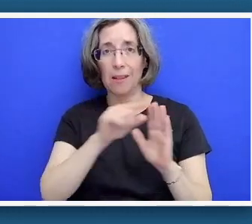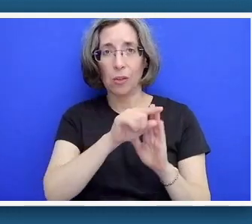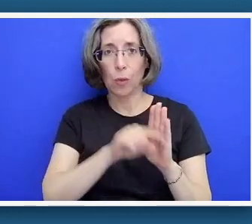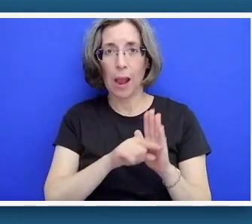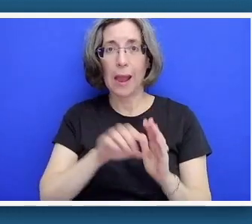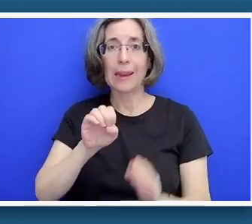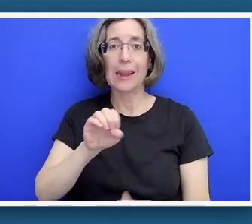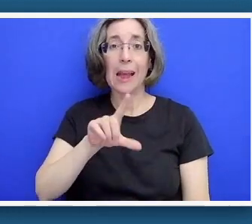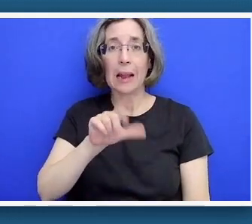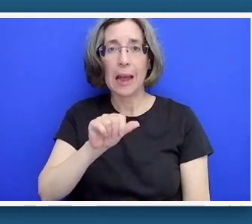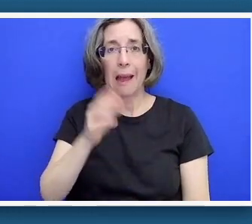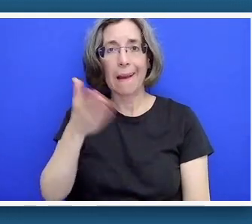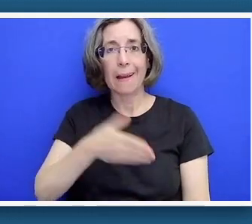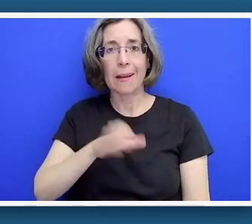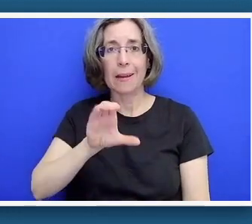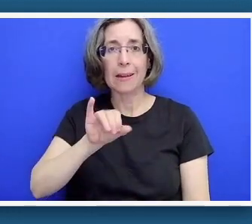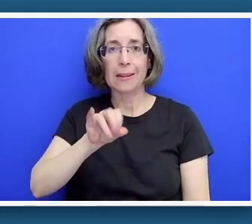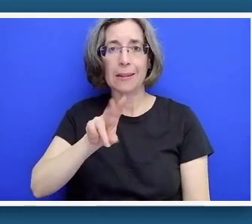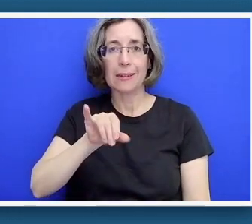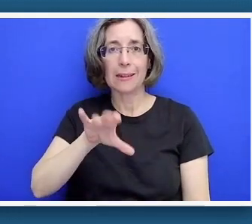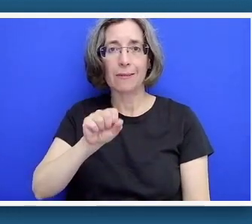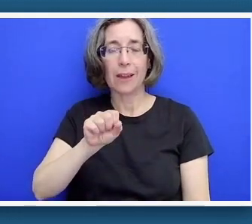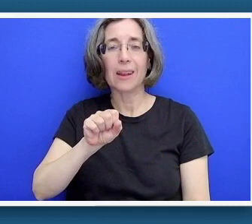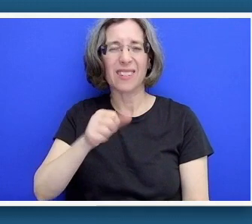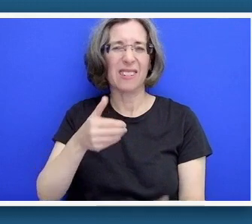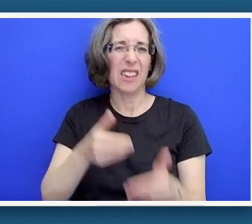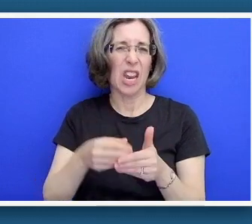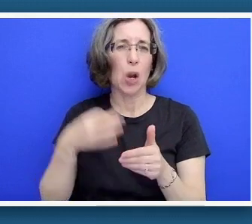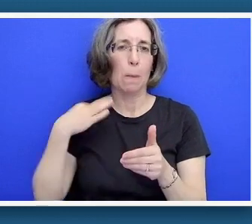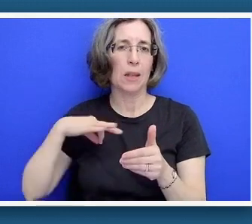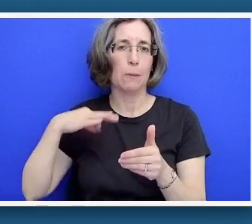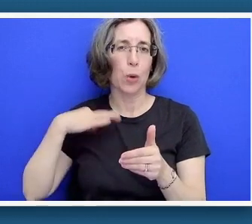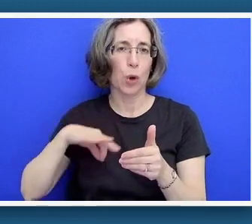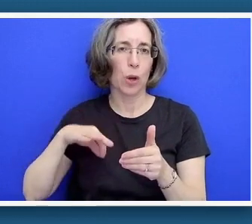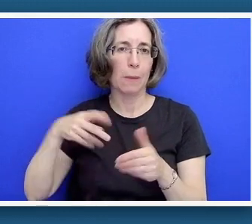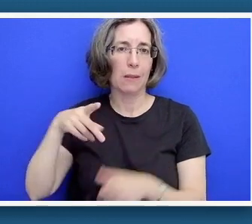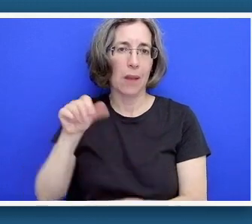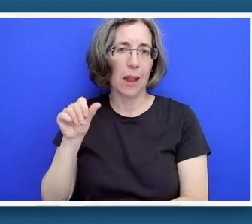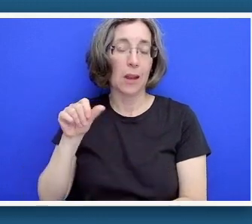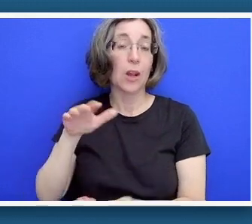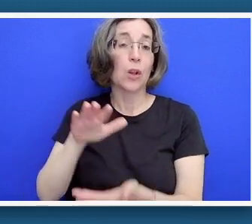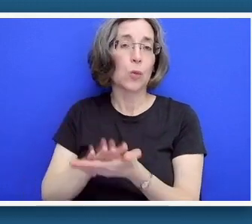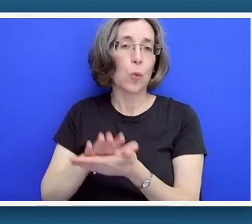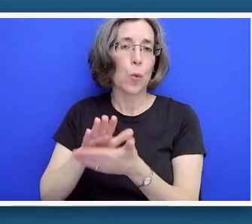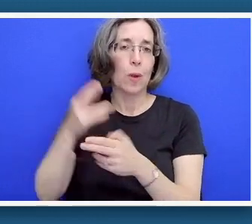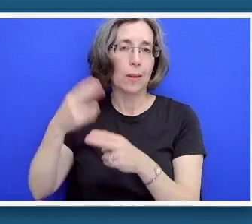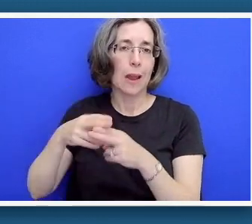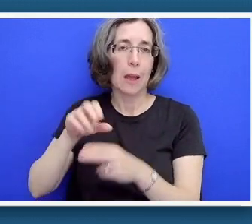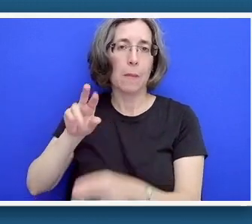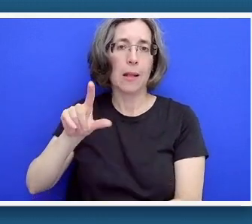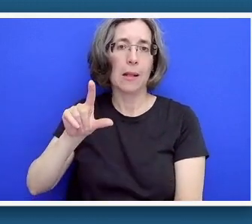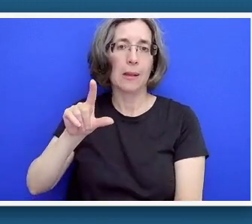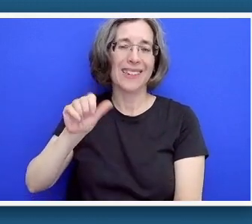Civics in the suburbs of Pittsburgh, Pennsylvania, at a school called Avonworth Middle School.